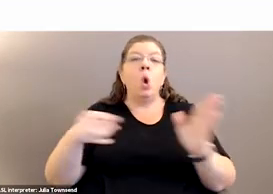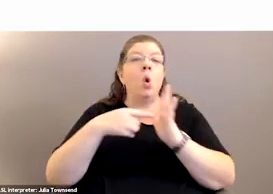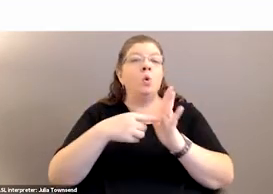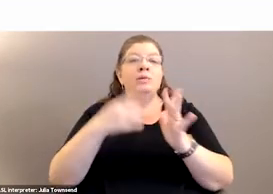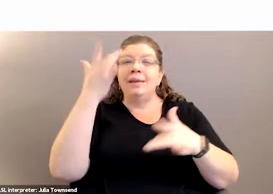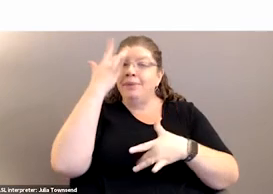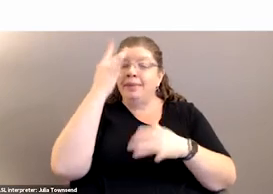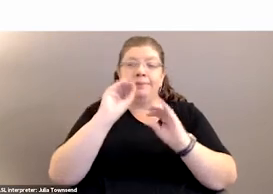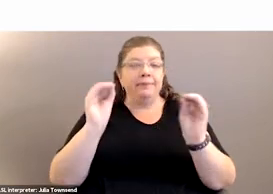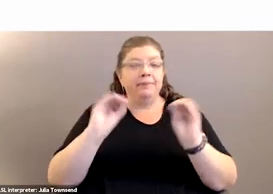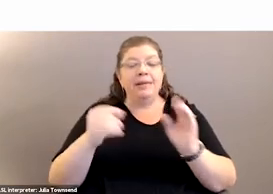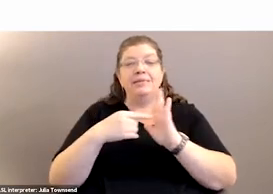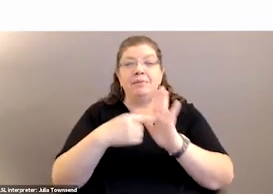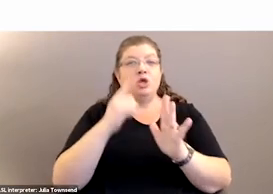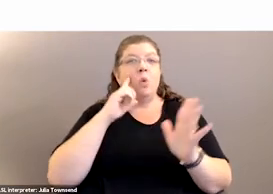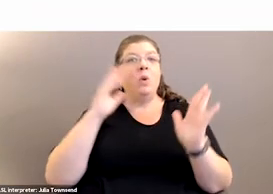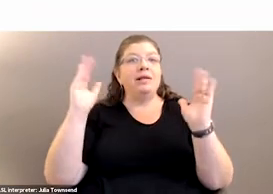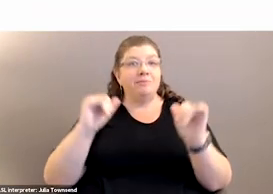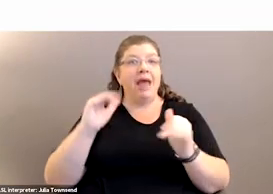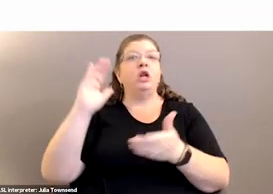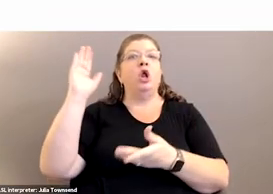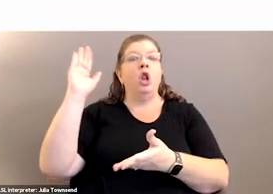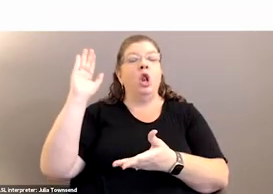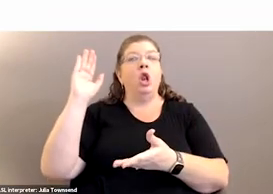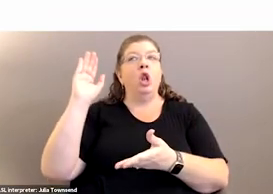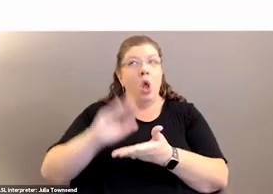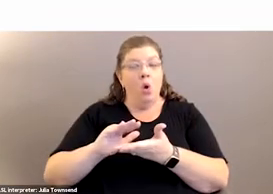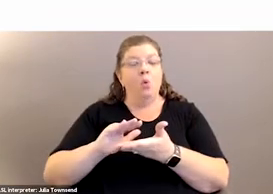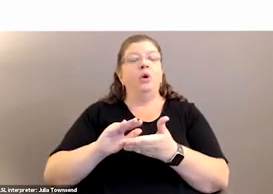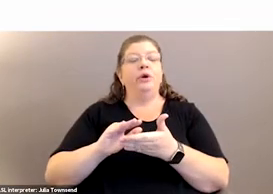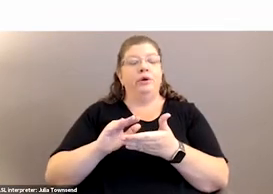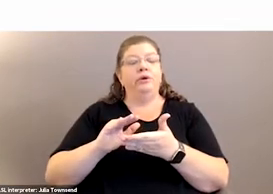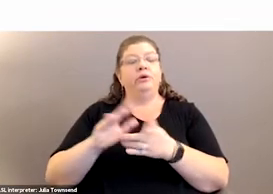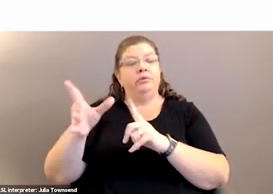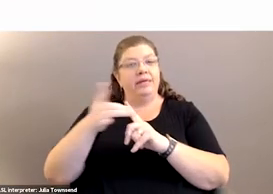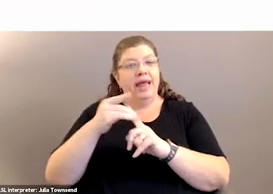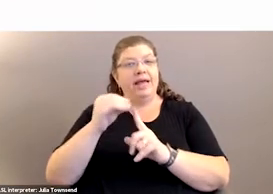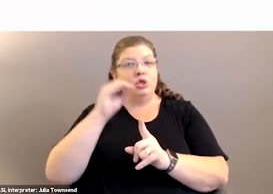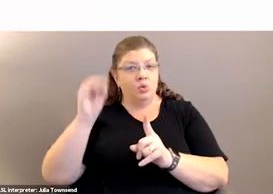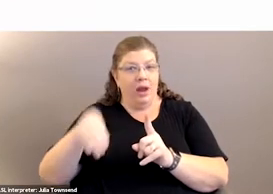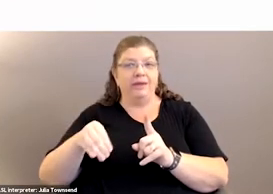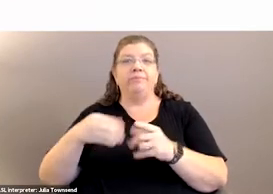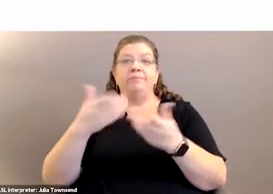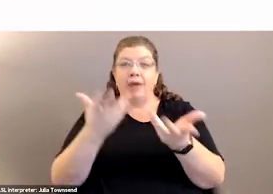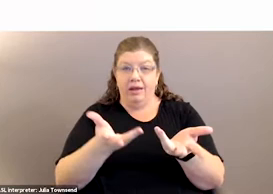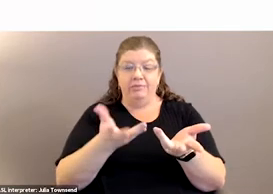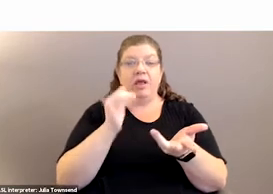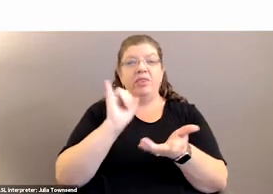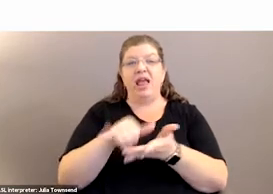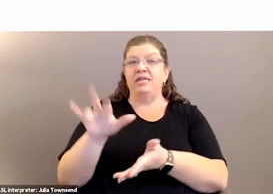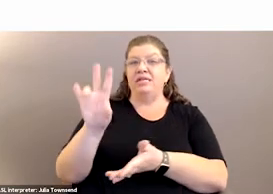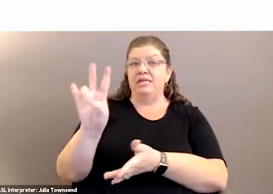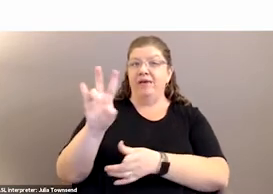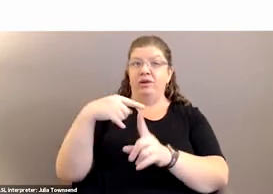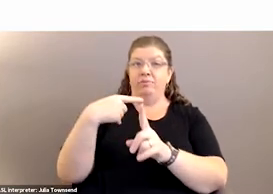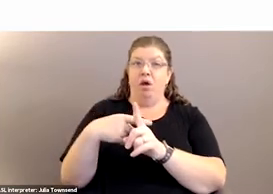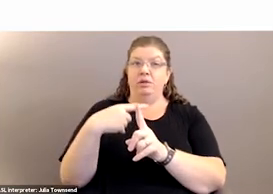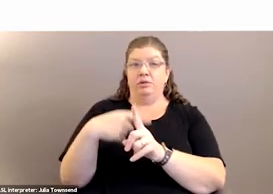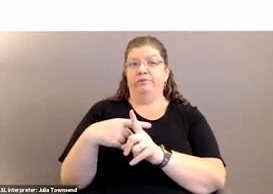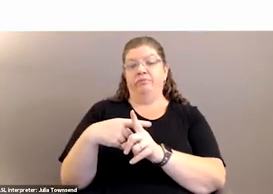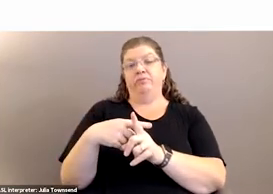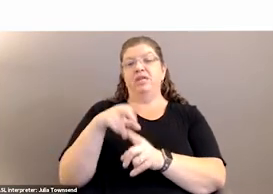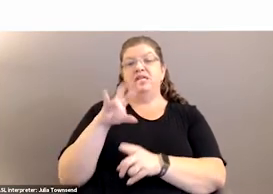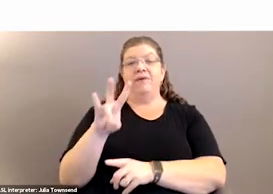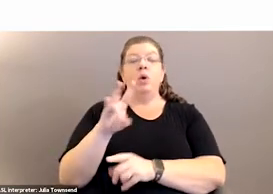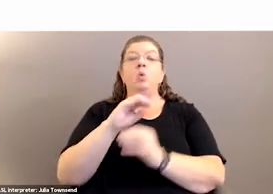and so we would expect a lower um case rate but those were seven asymptomatic students that